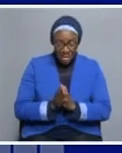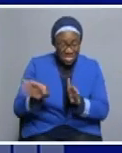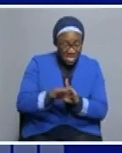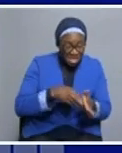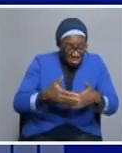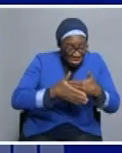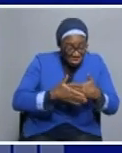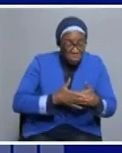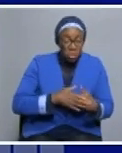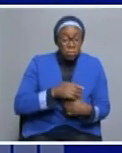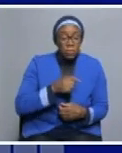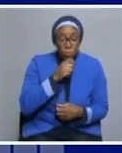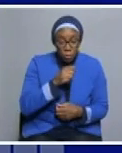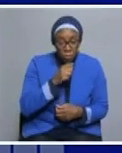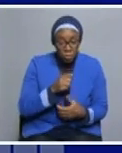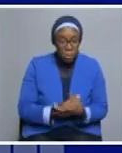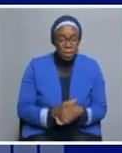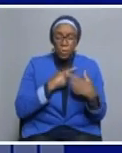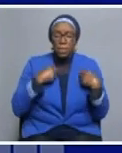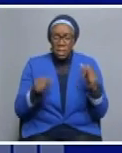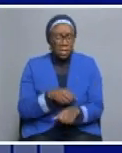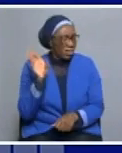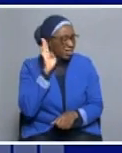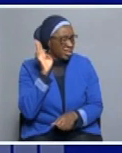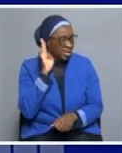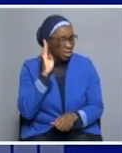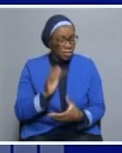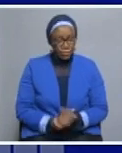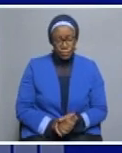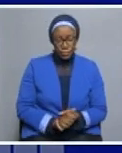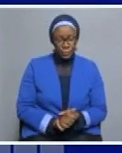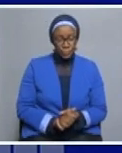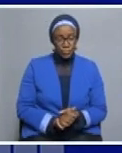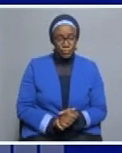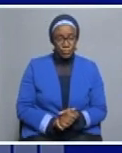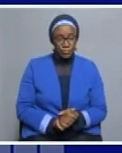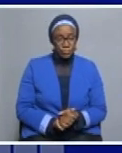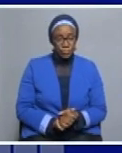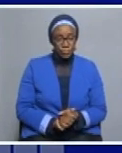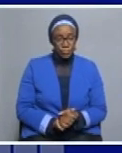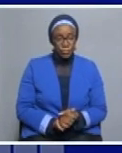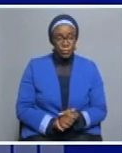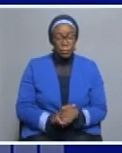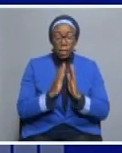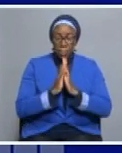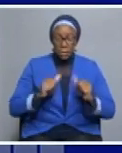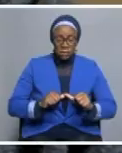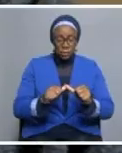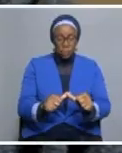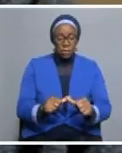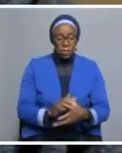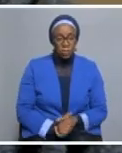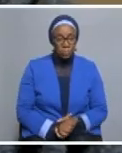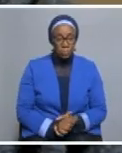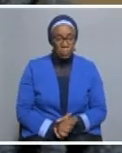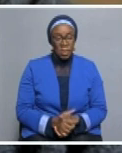mic. Cannot hear you so clearly. Okay, I hope you can hear me now. Yes, much clearly. Thank you, sir. You can continue. Yeah. So I